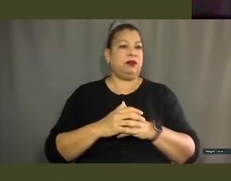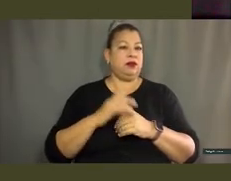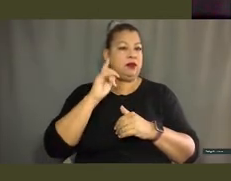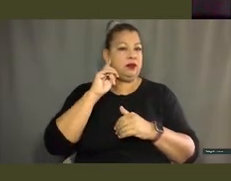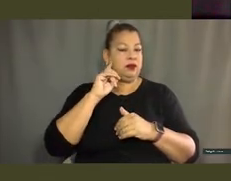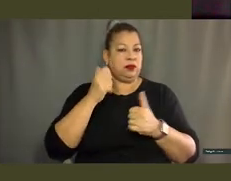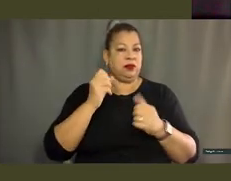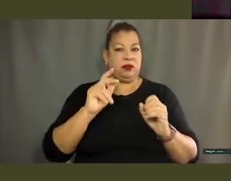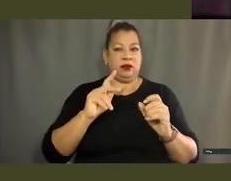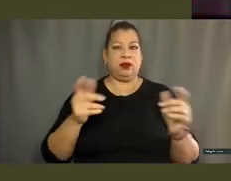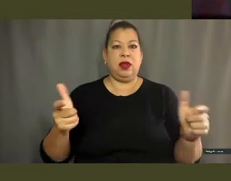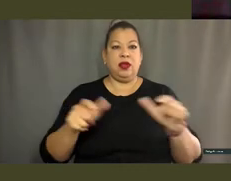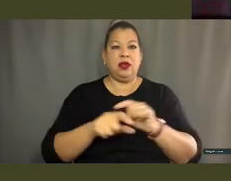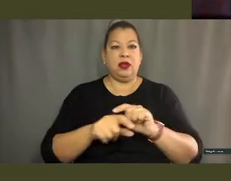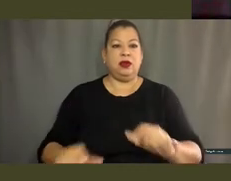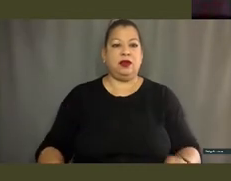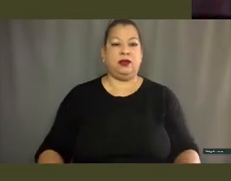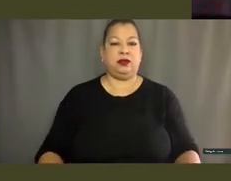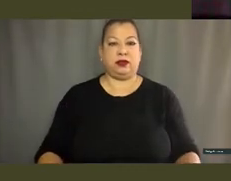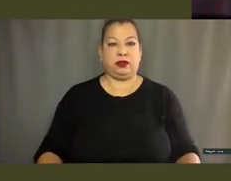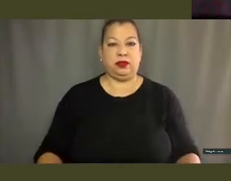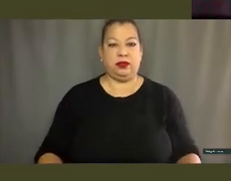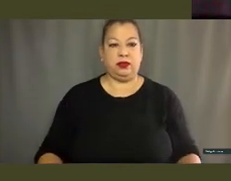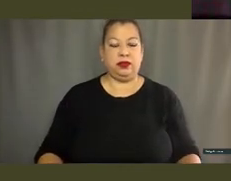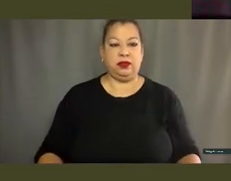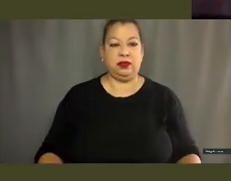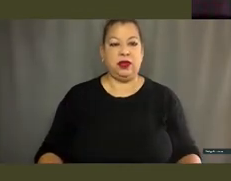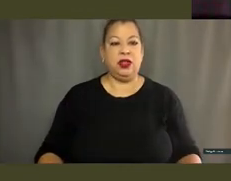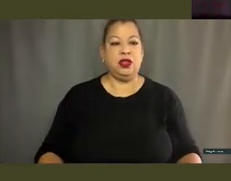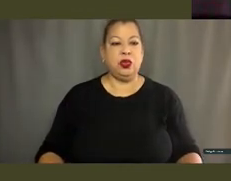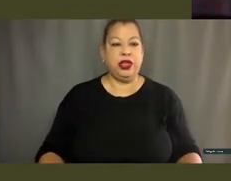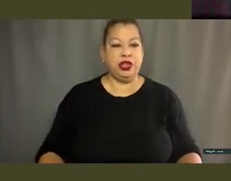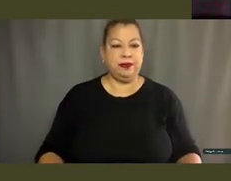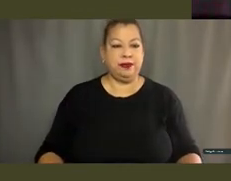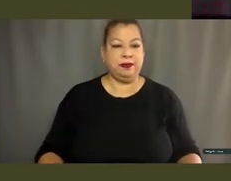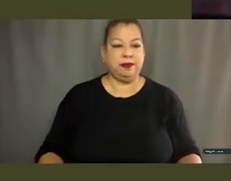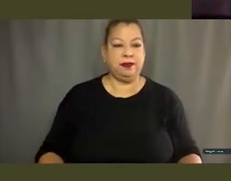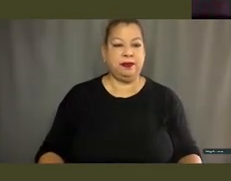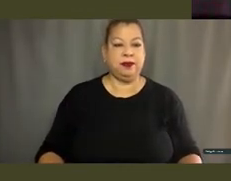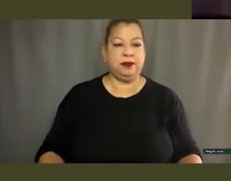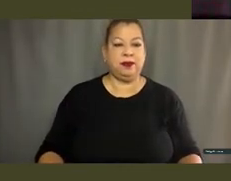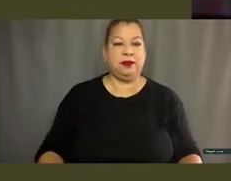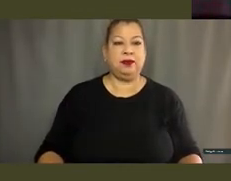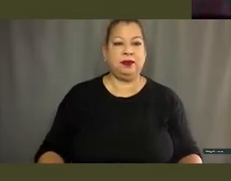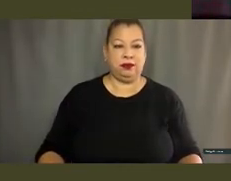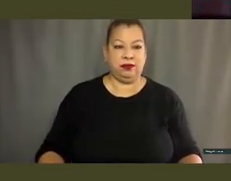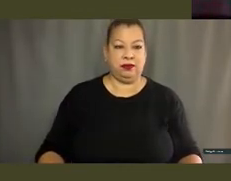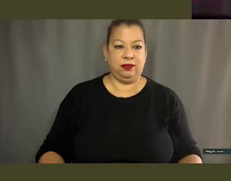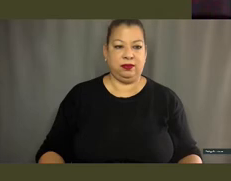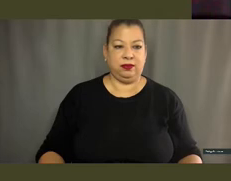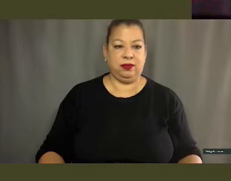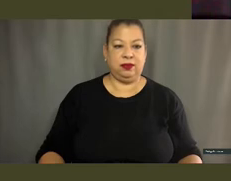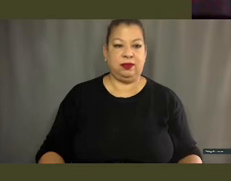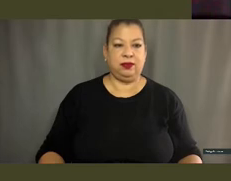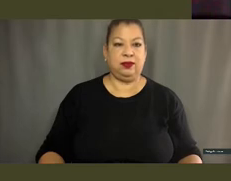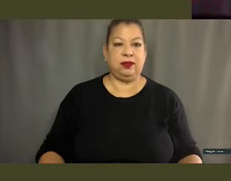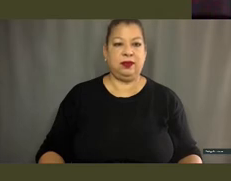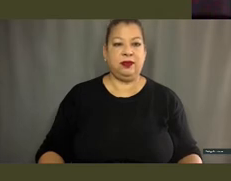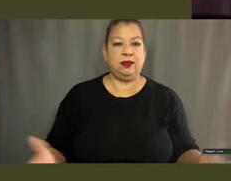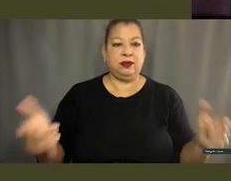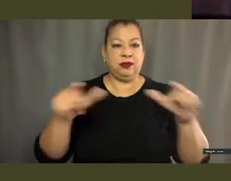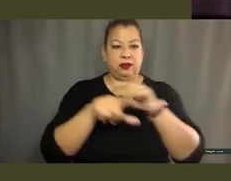being established. So they are interlinked, the solutions are interlinked. And more important too, I